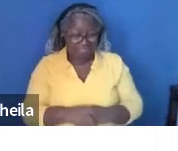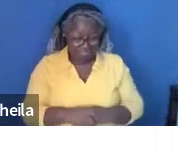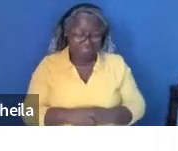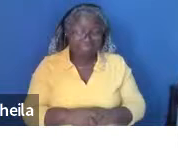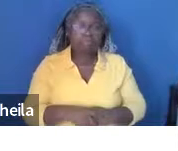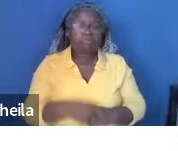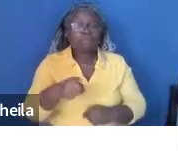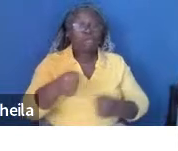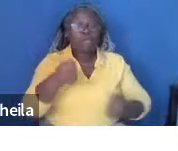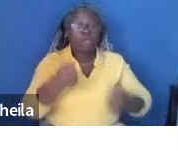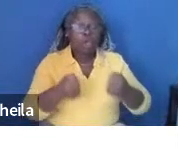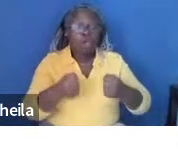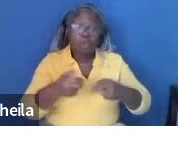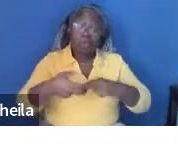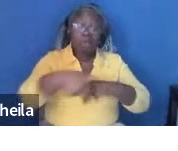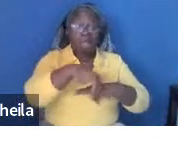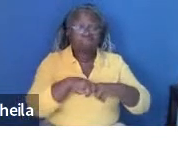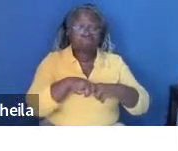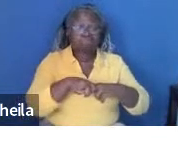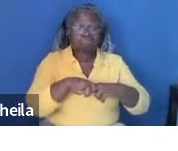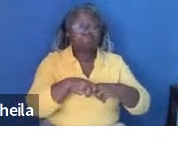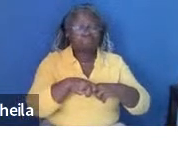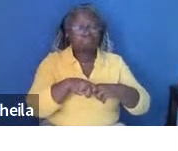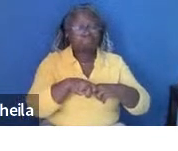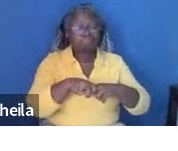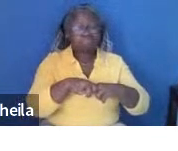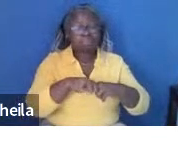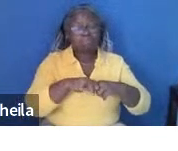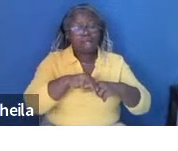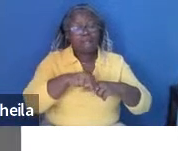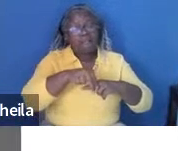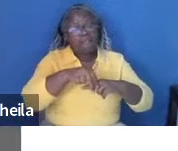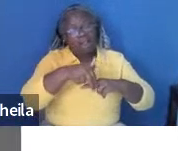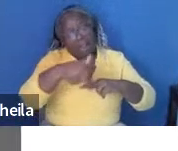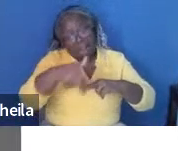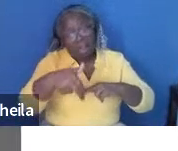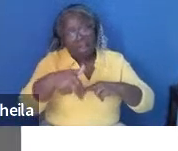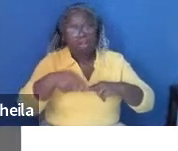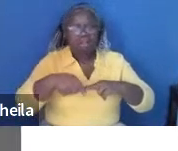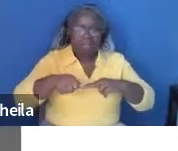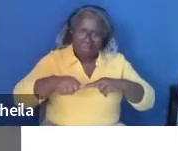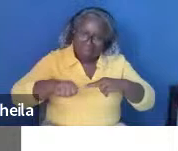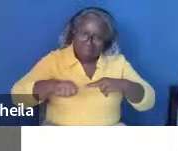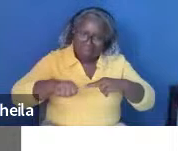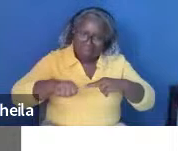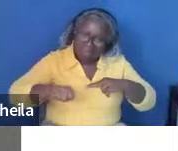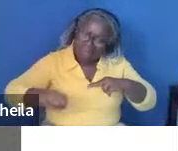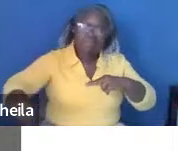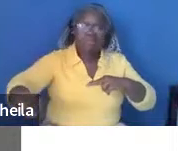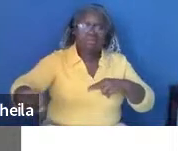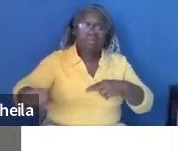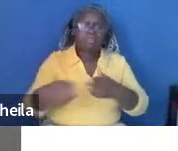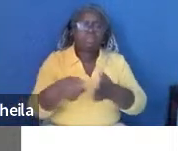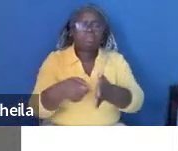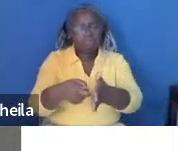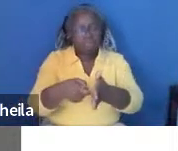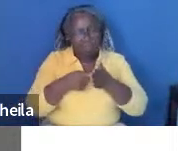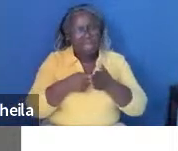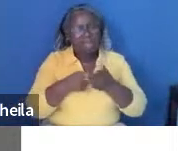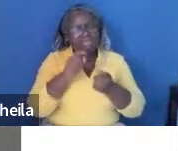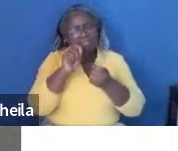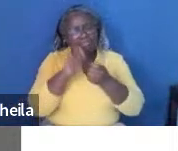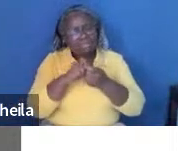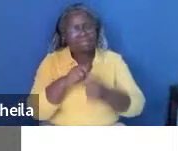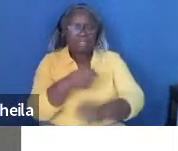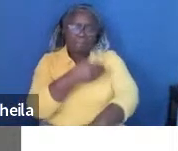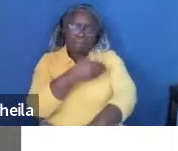in a physical therapy unit in a hospital. Interesting thing, if you look up at the ceiling in